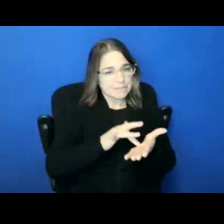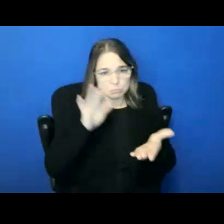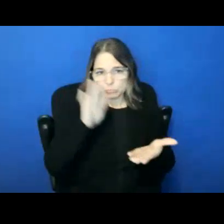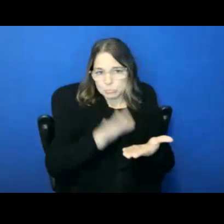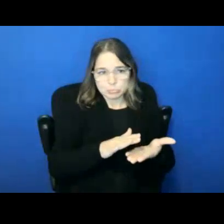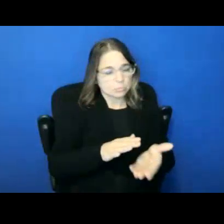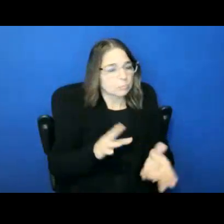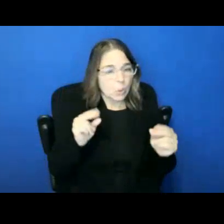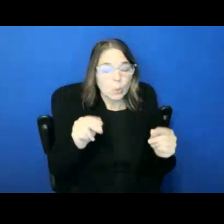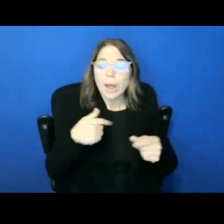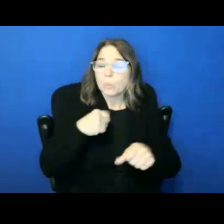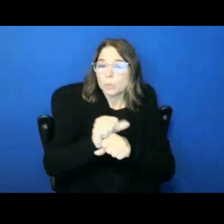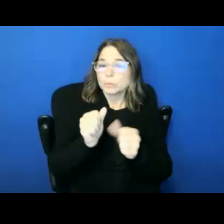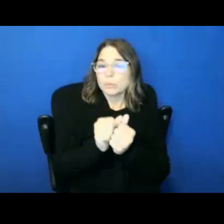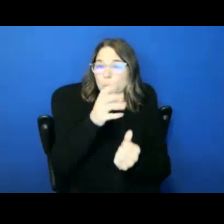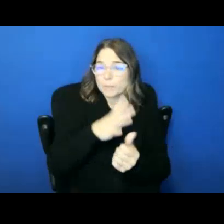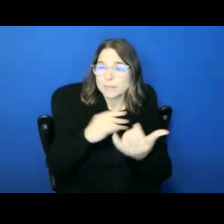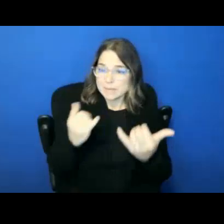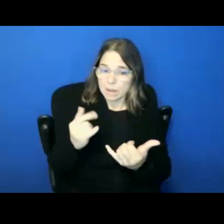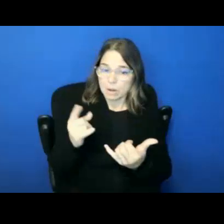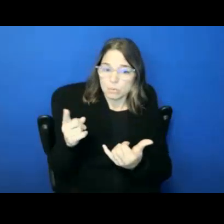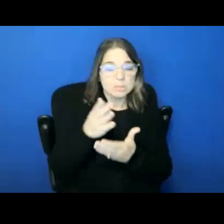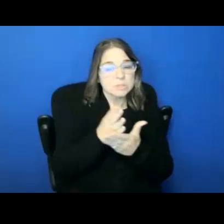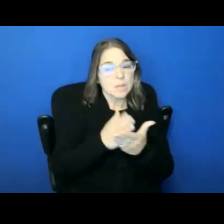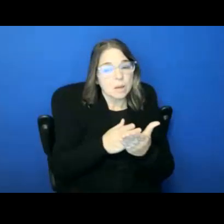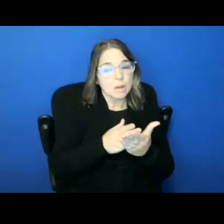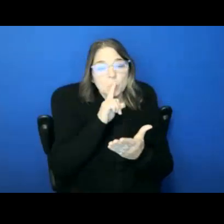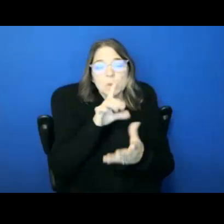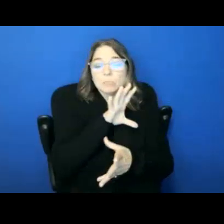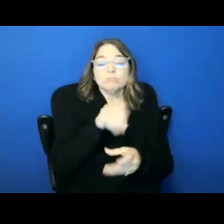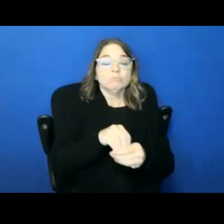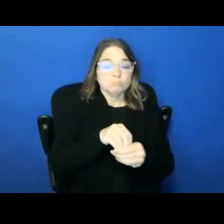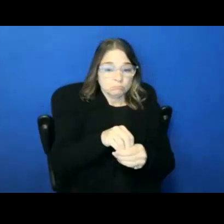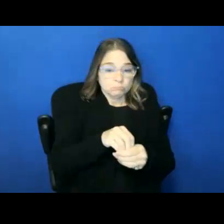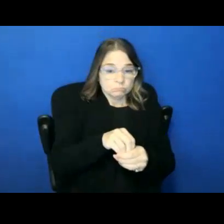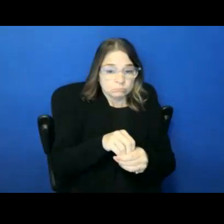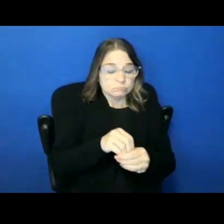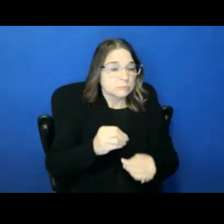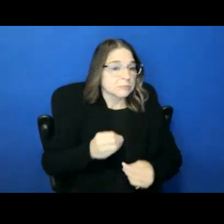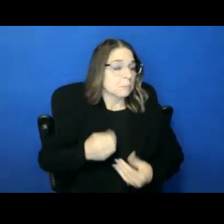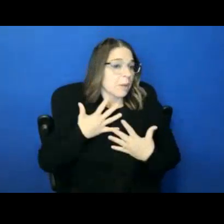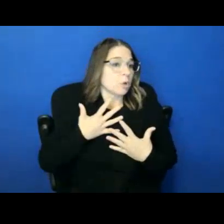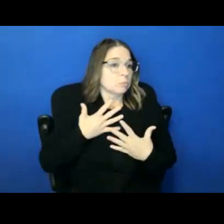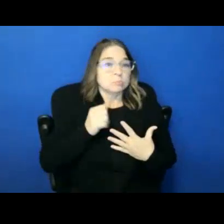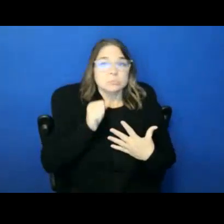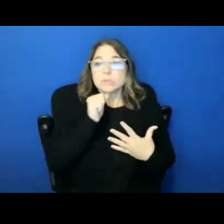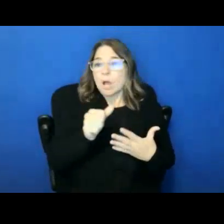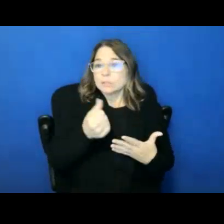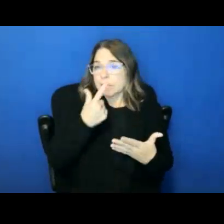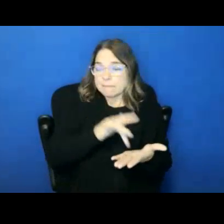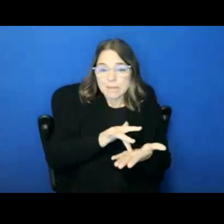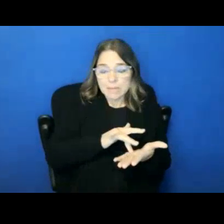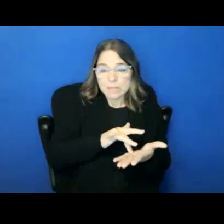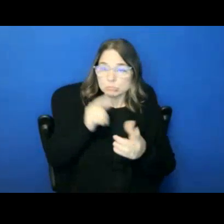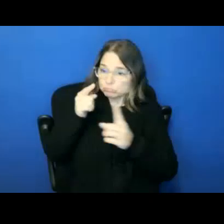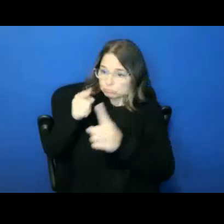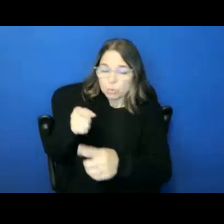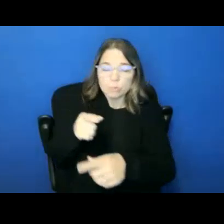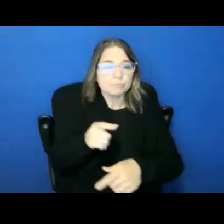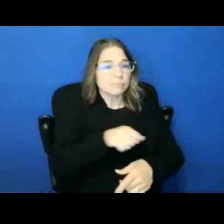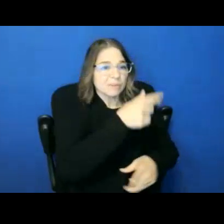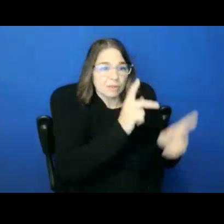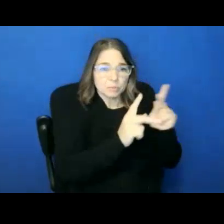I work with women now who some are very engaged and inspired to not be on medication, and some